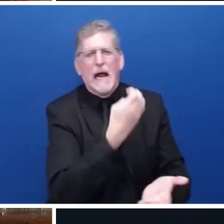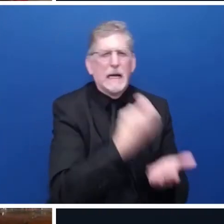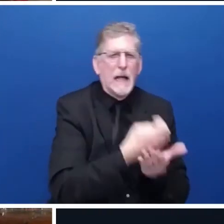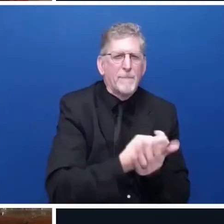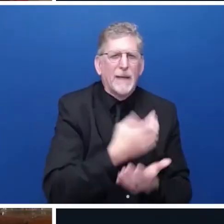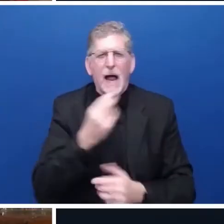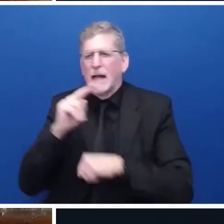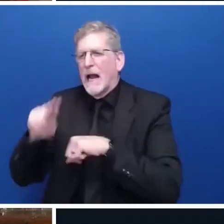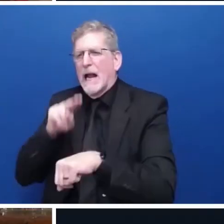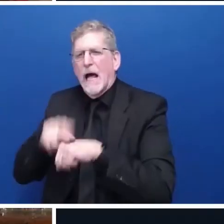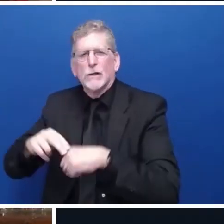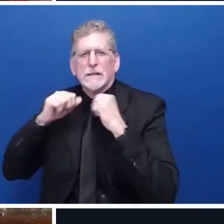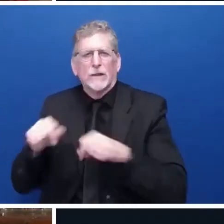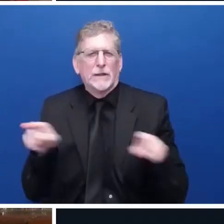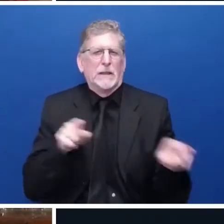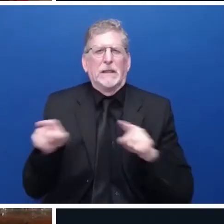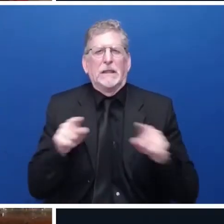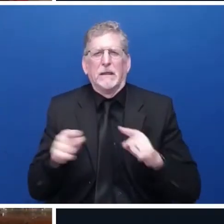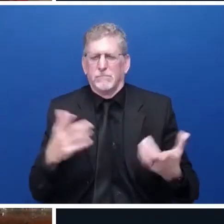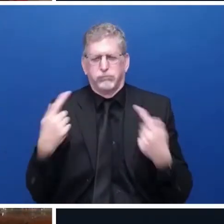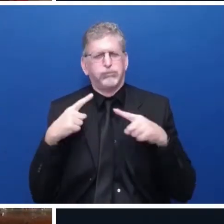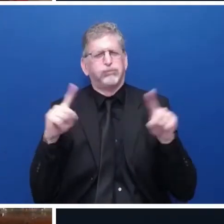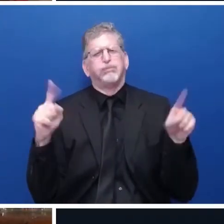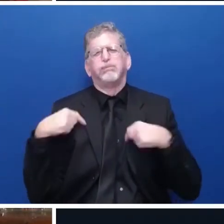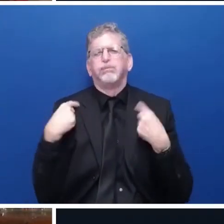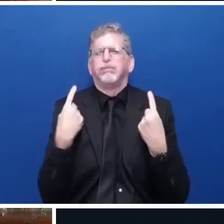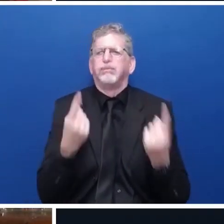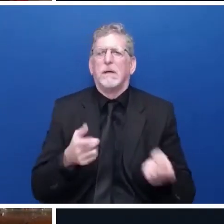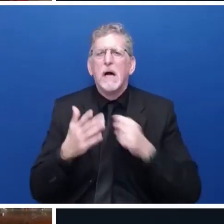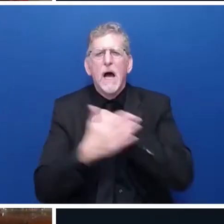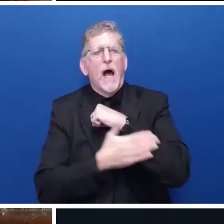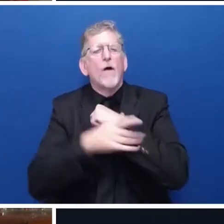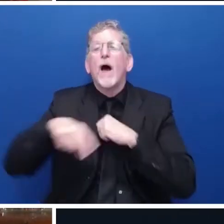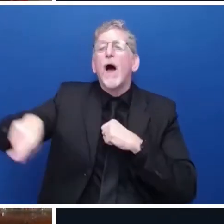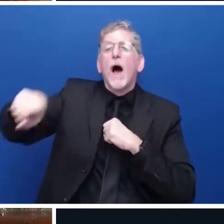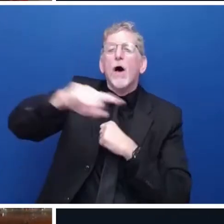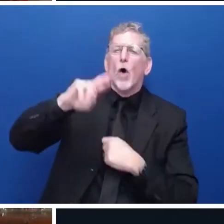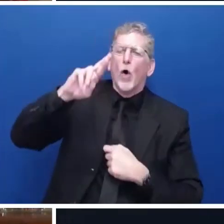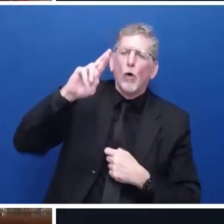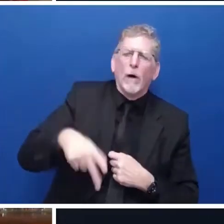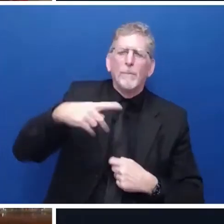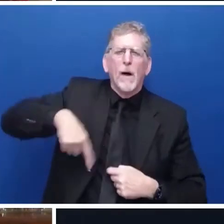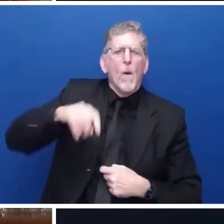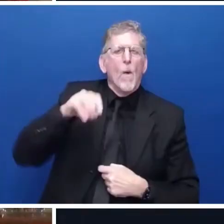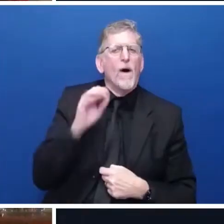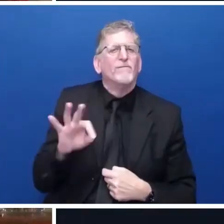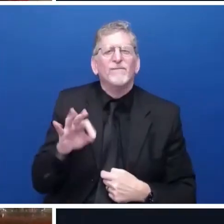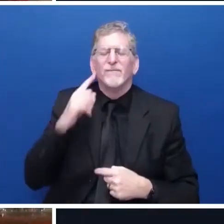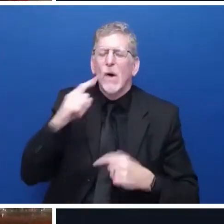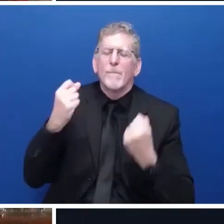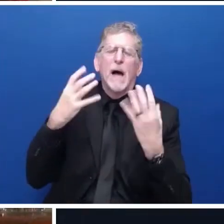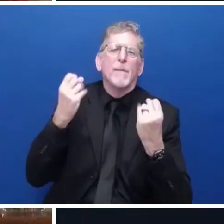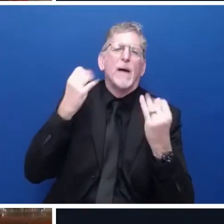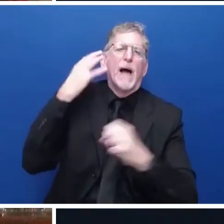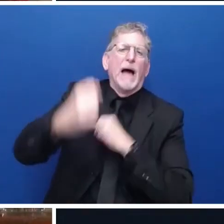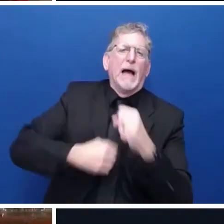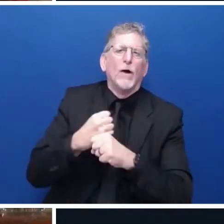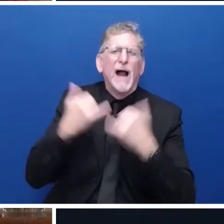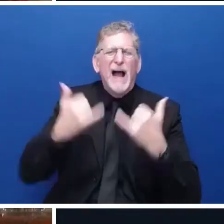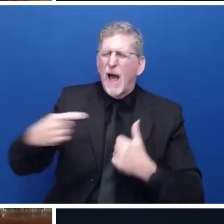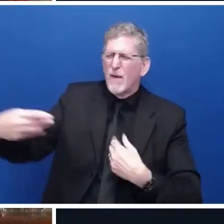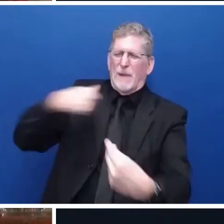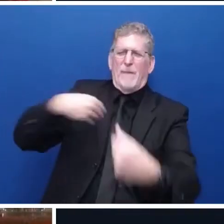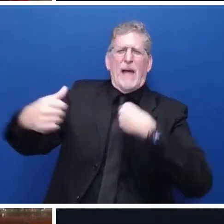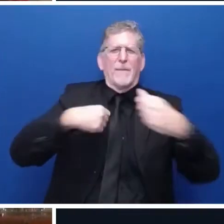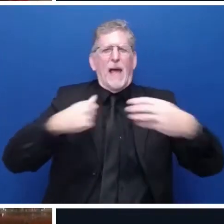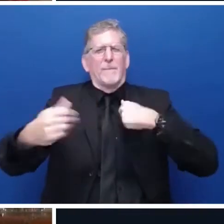that were ripping us off for decades are now paying us hundreds of billions of dollars. They were ripping us so badly, you all know